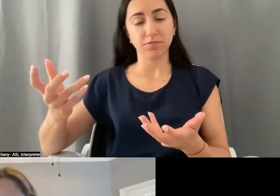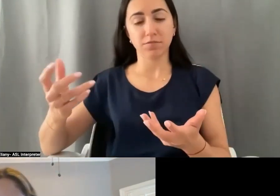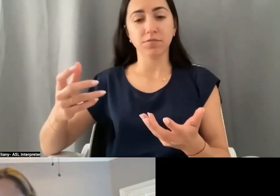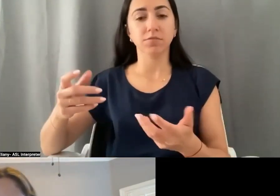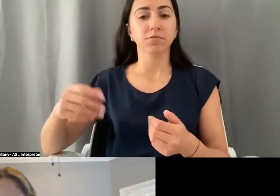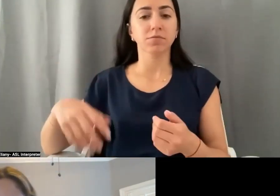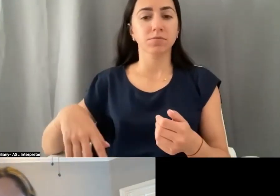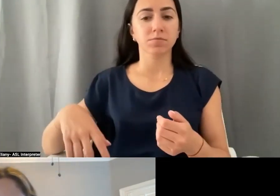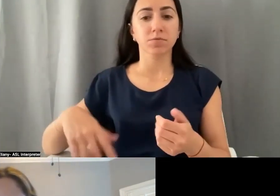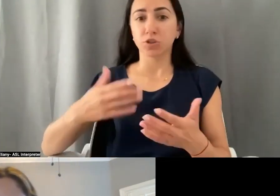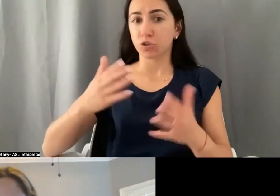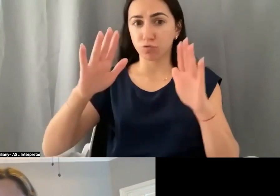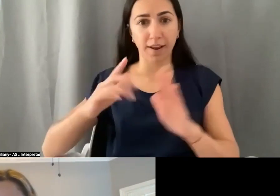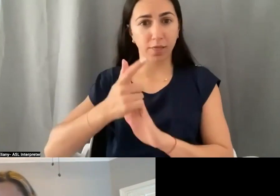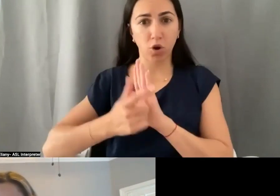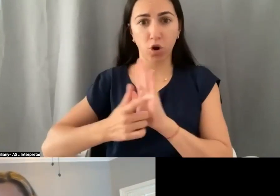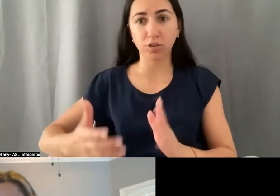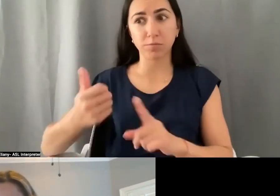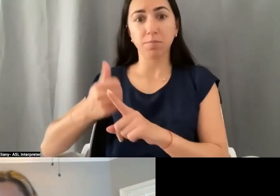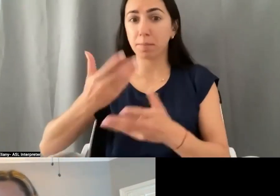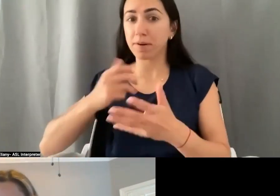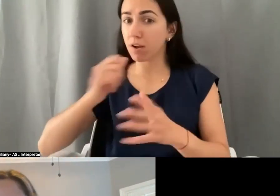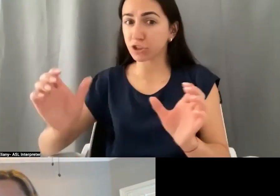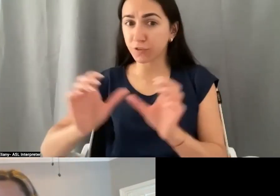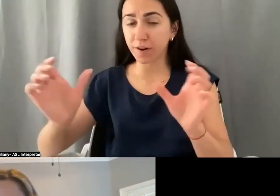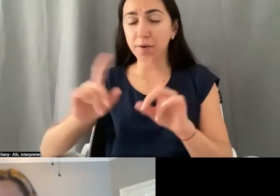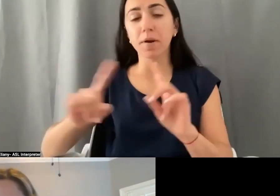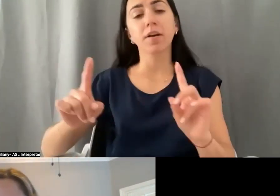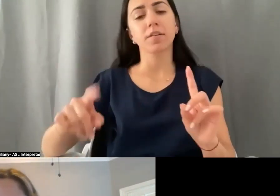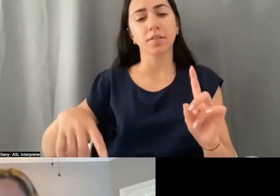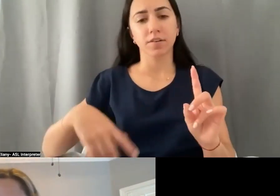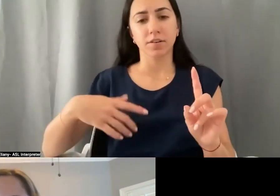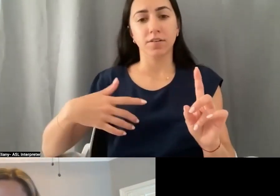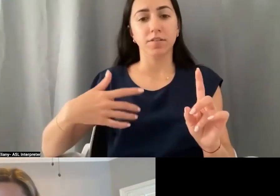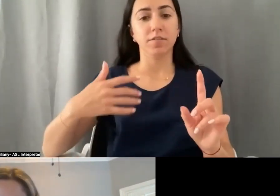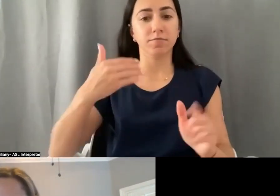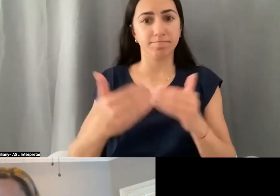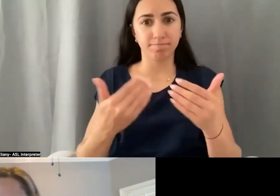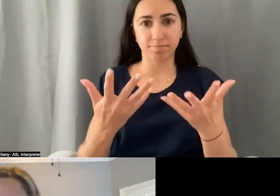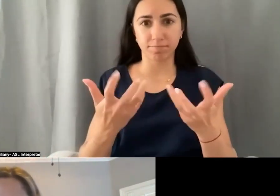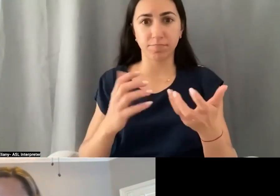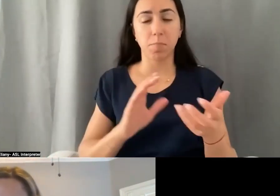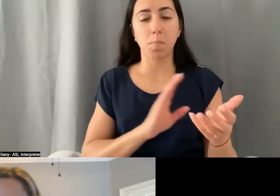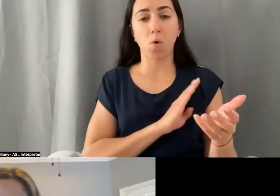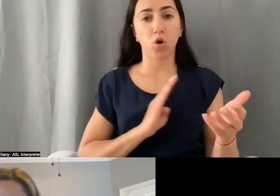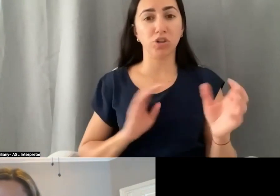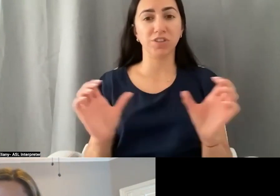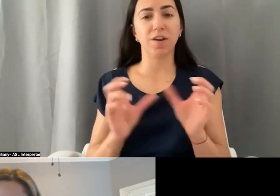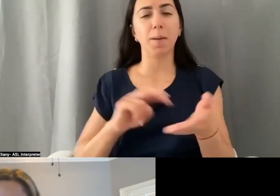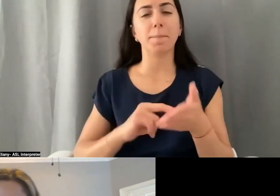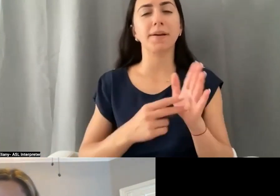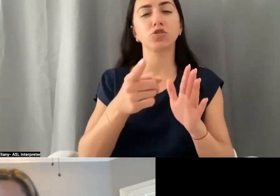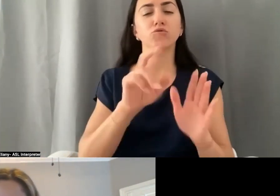There certainly are good lawyers that aren't certified, but if we've gone through the level of getting board certified, it means that you have devoted more